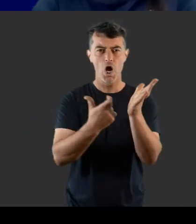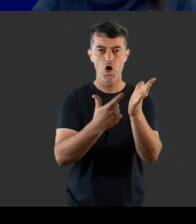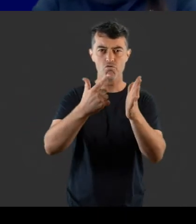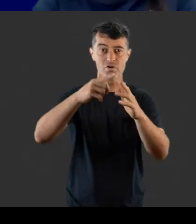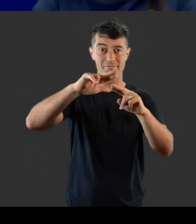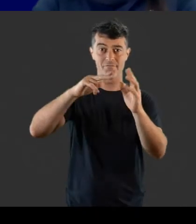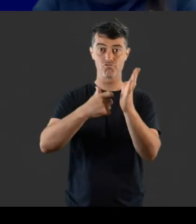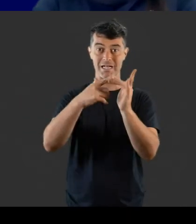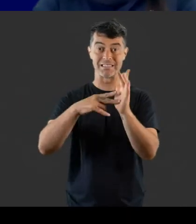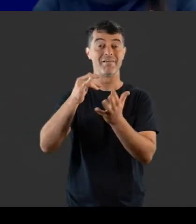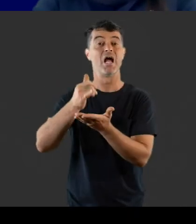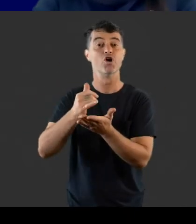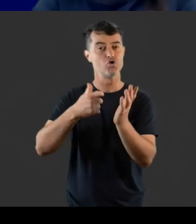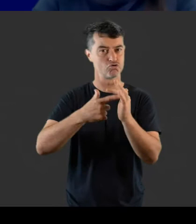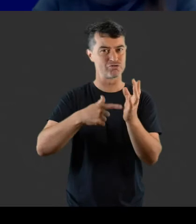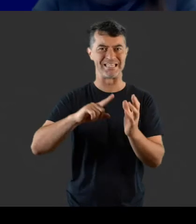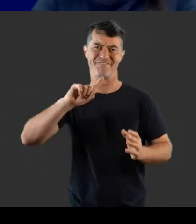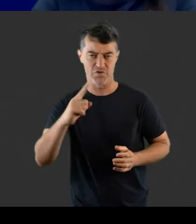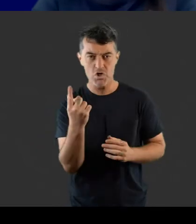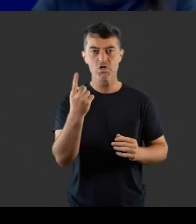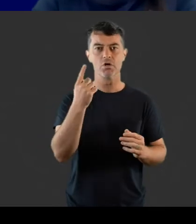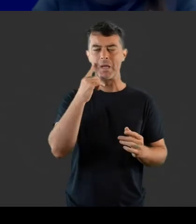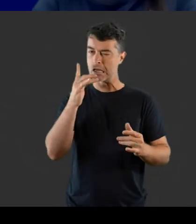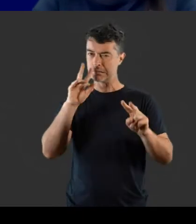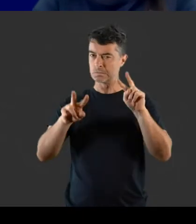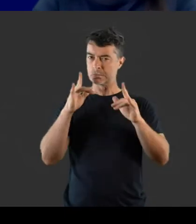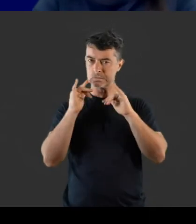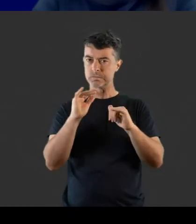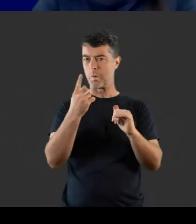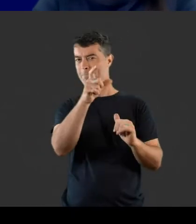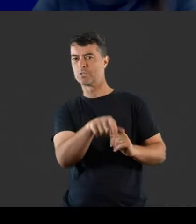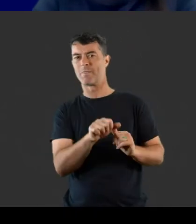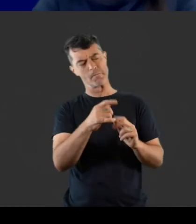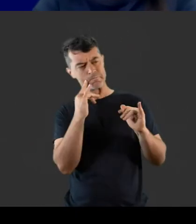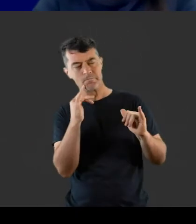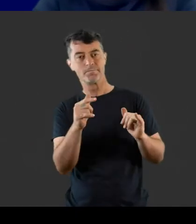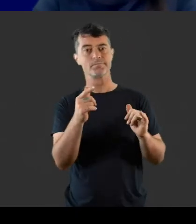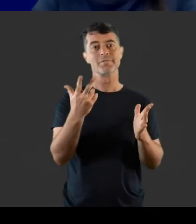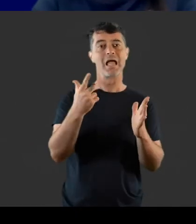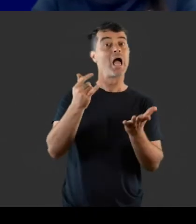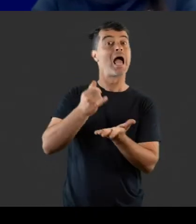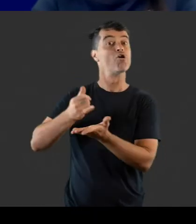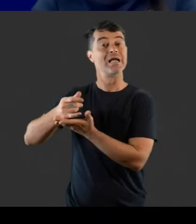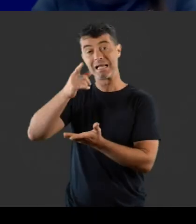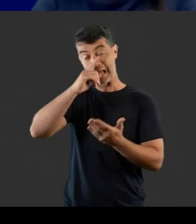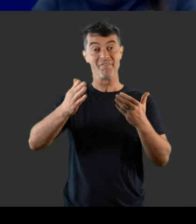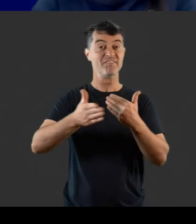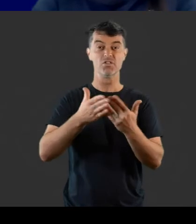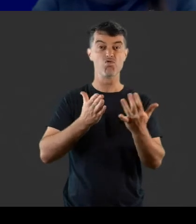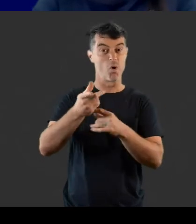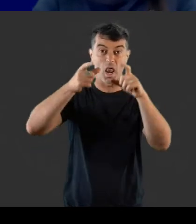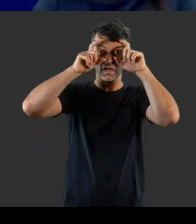Refractive errors are usually treated first when assessing an individual's vision impairment. Refractive